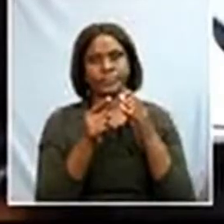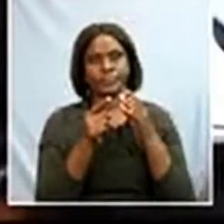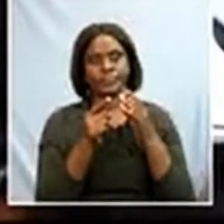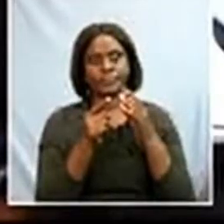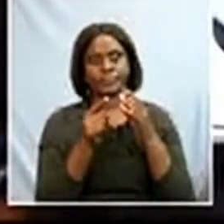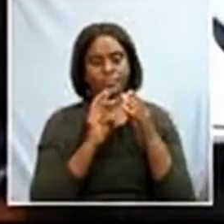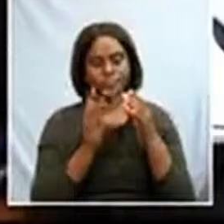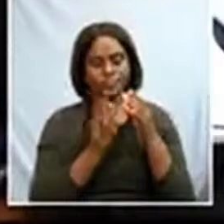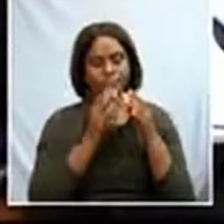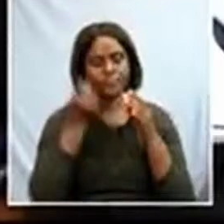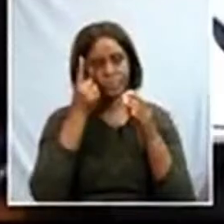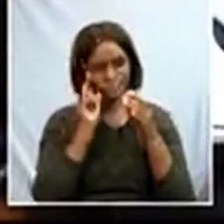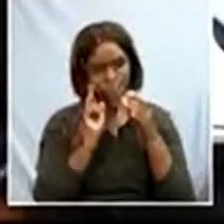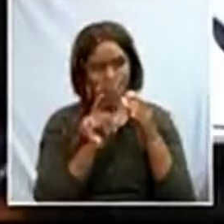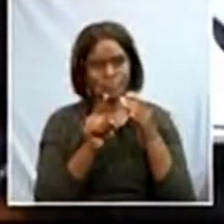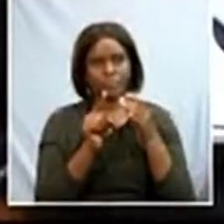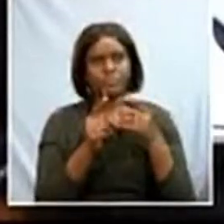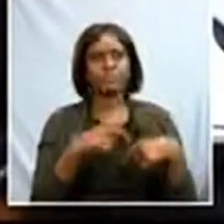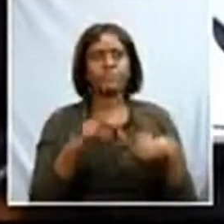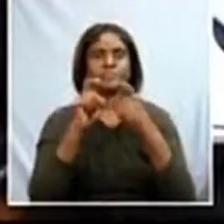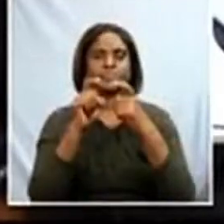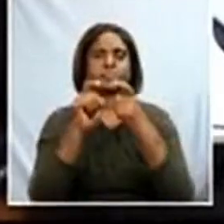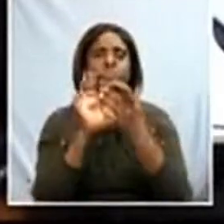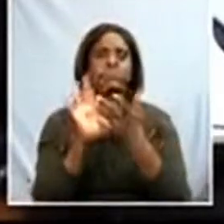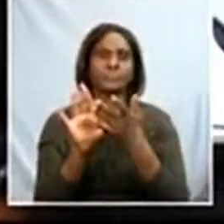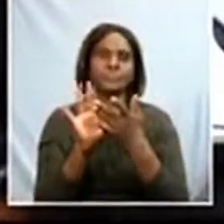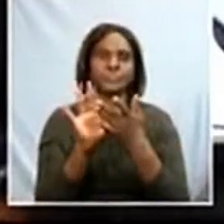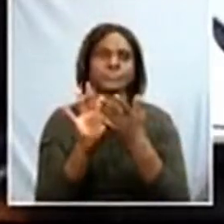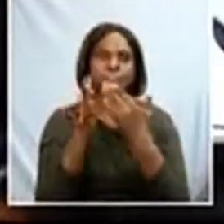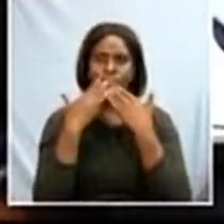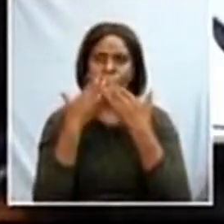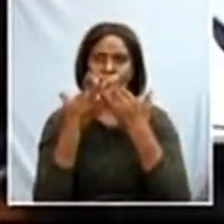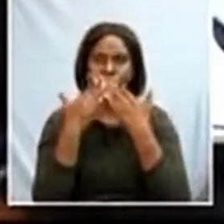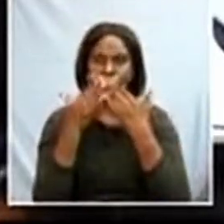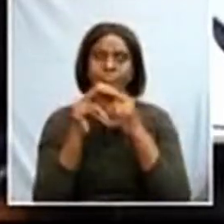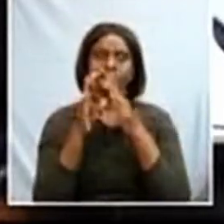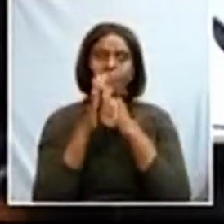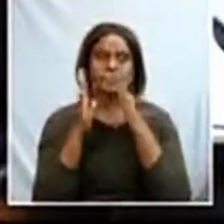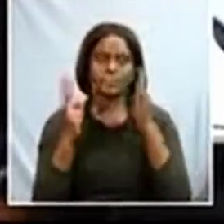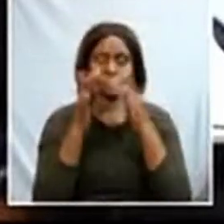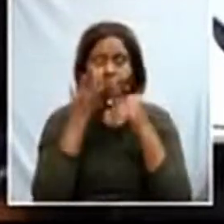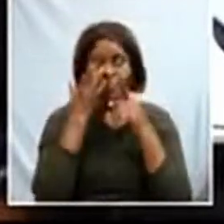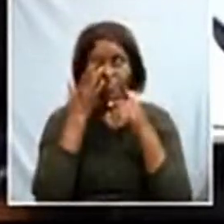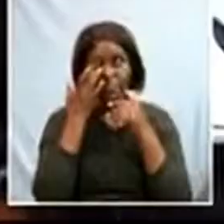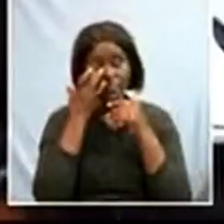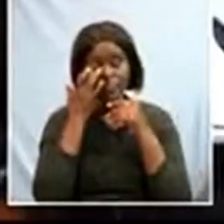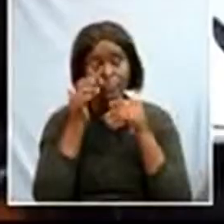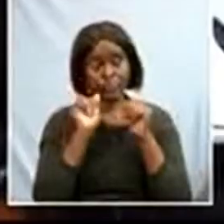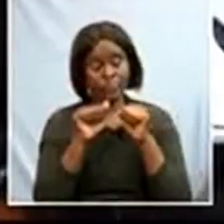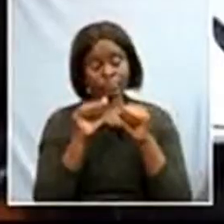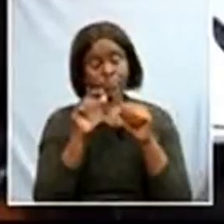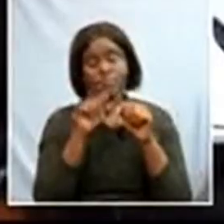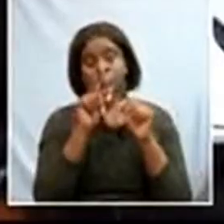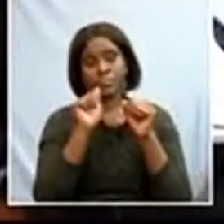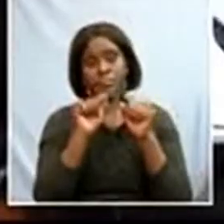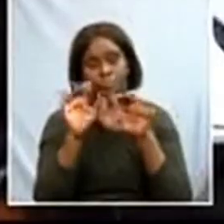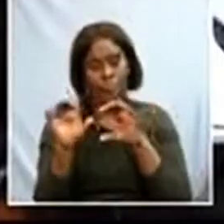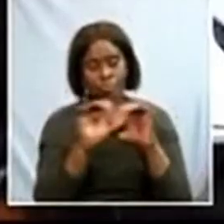We understand the challenges. We appreciate. But we can do